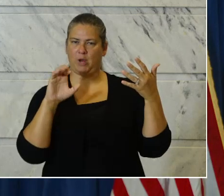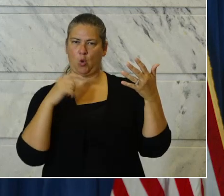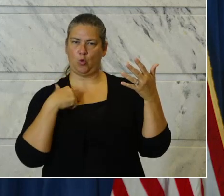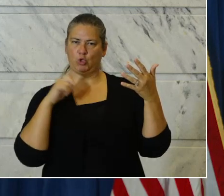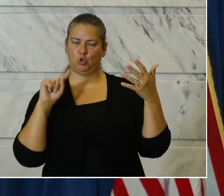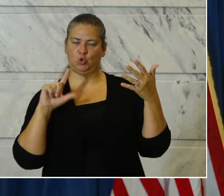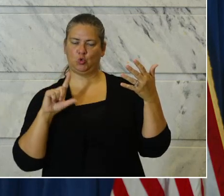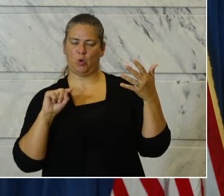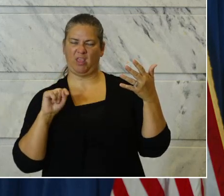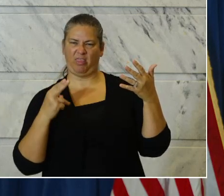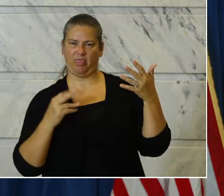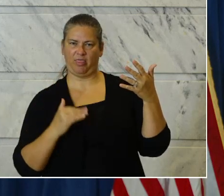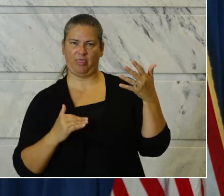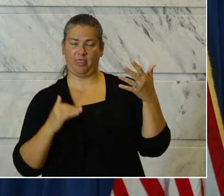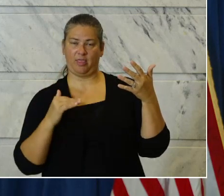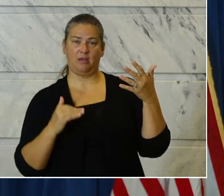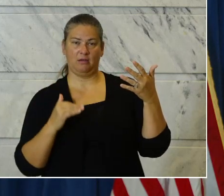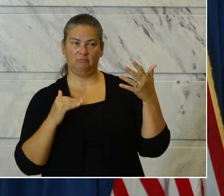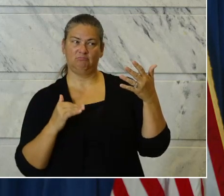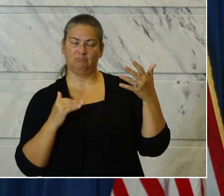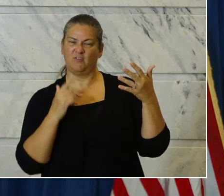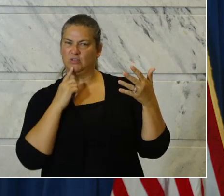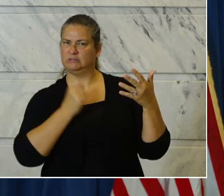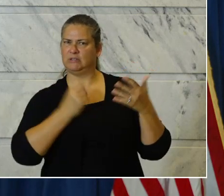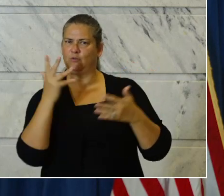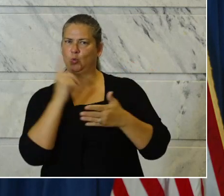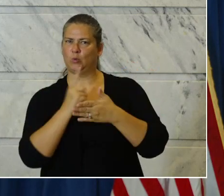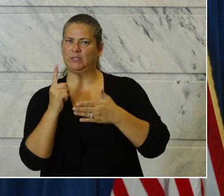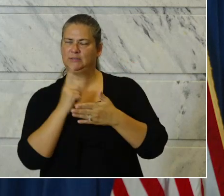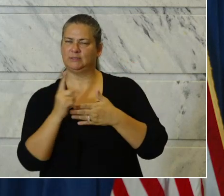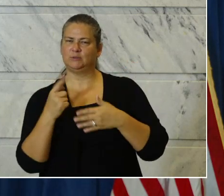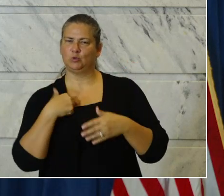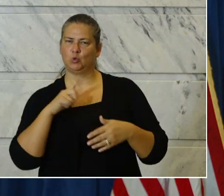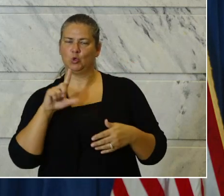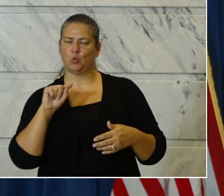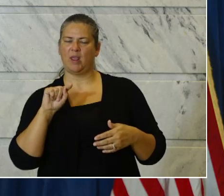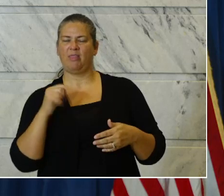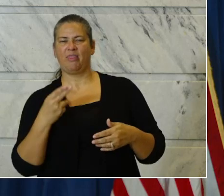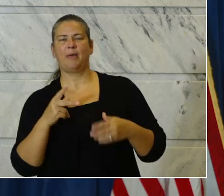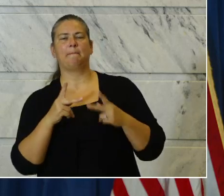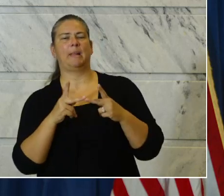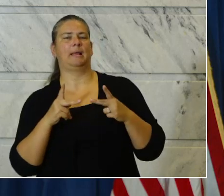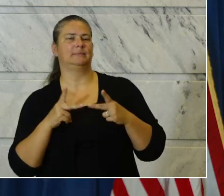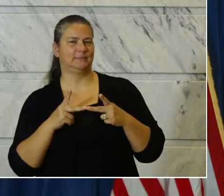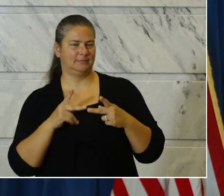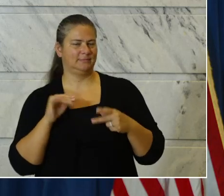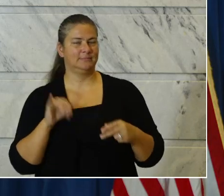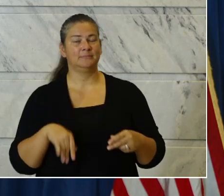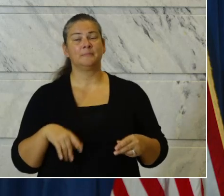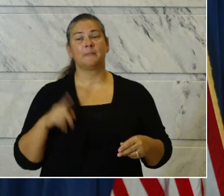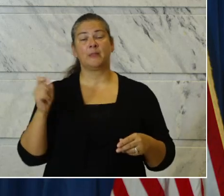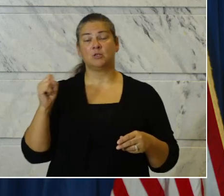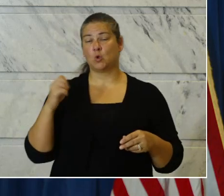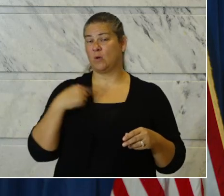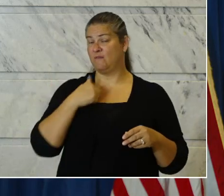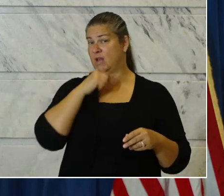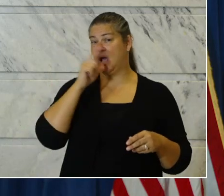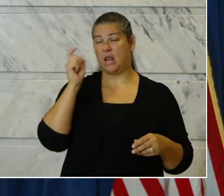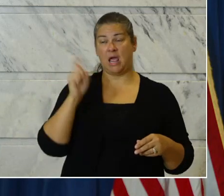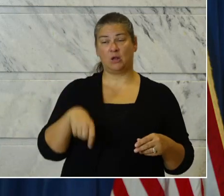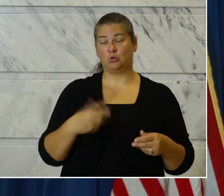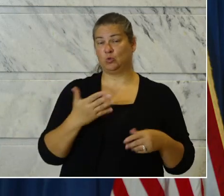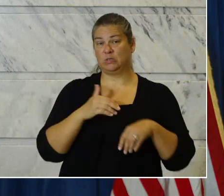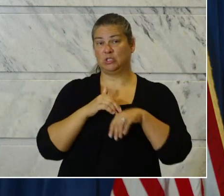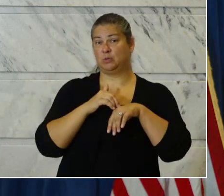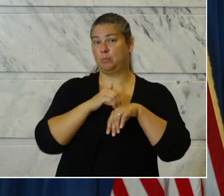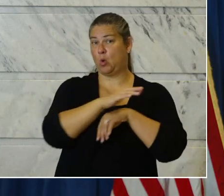remained there for now several weeks now. So we're really solidly there. So in terms of the strike teams, we haven't had to deploy